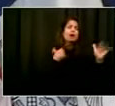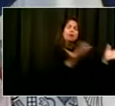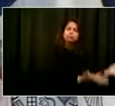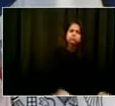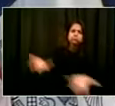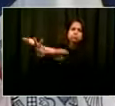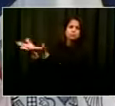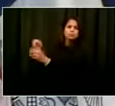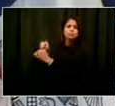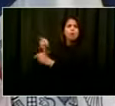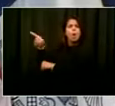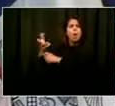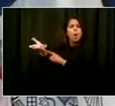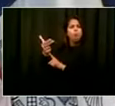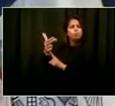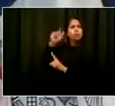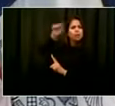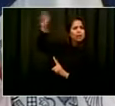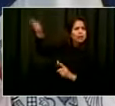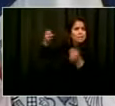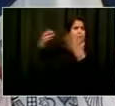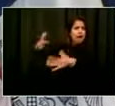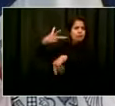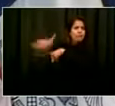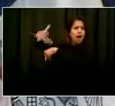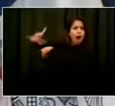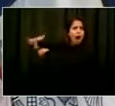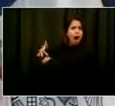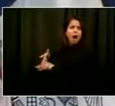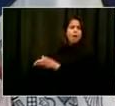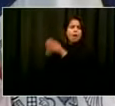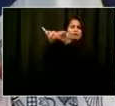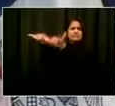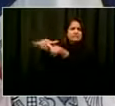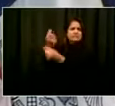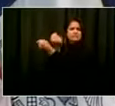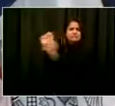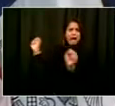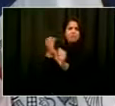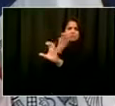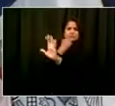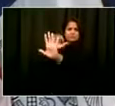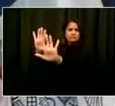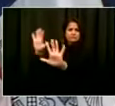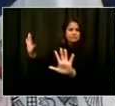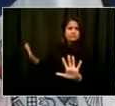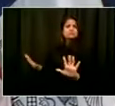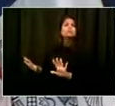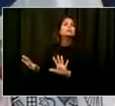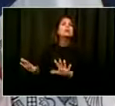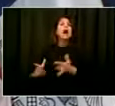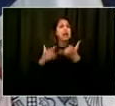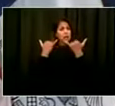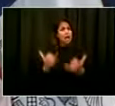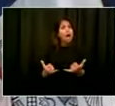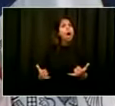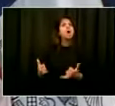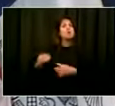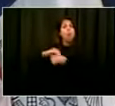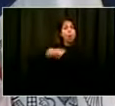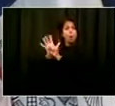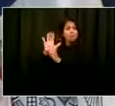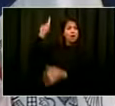thank God, a much better healthcare reality. And even though the process of going back to congregate shelter will be a long one,